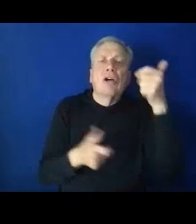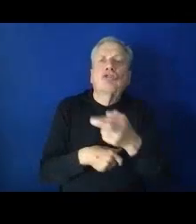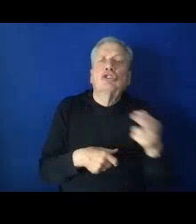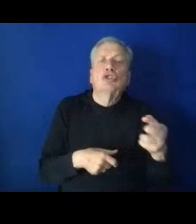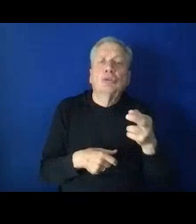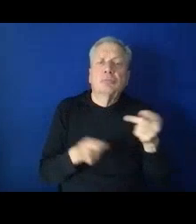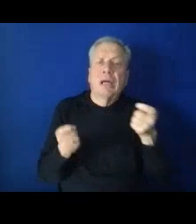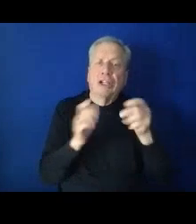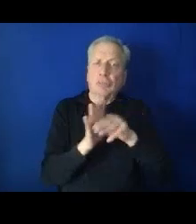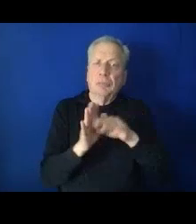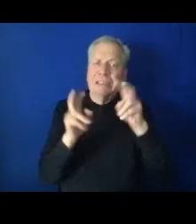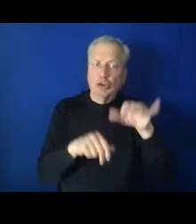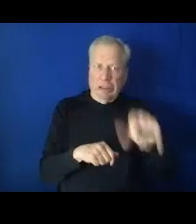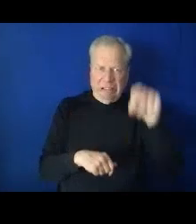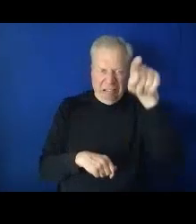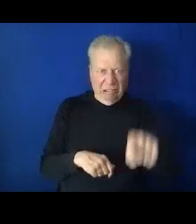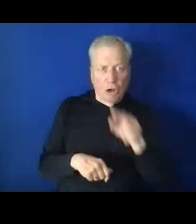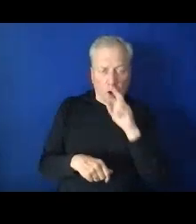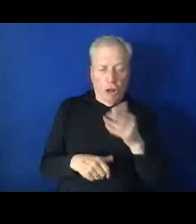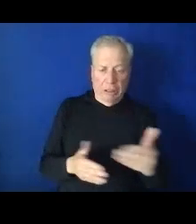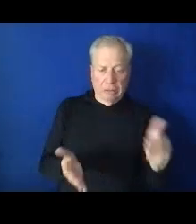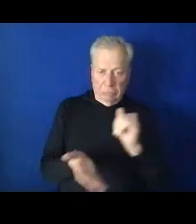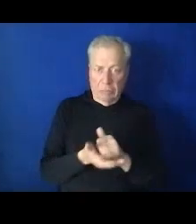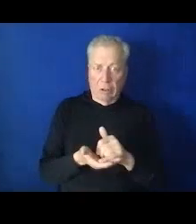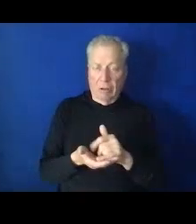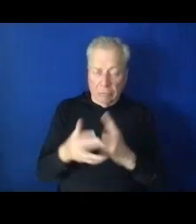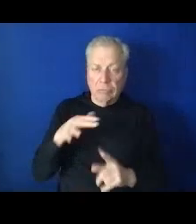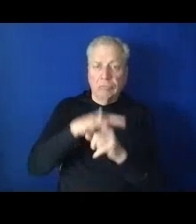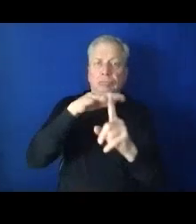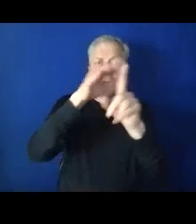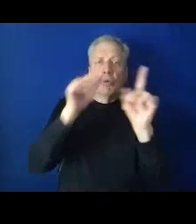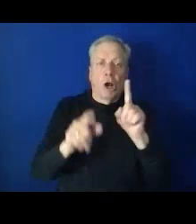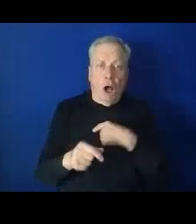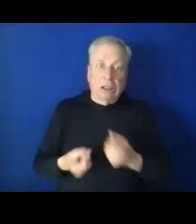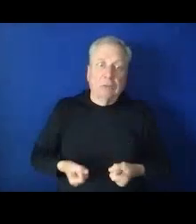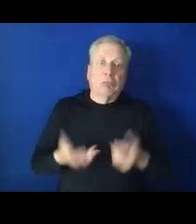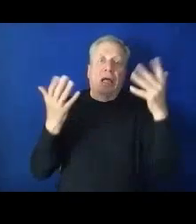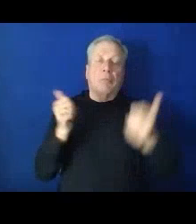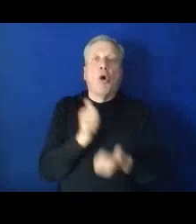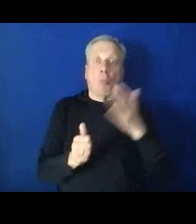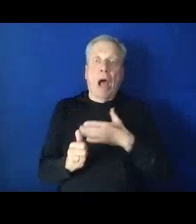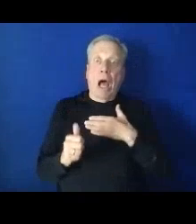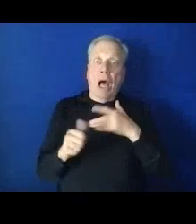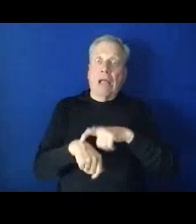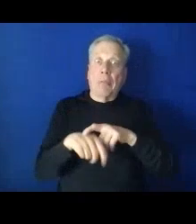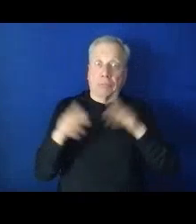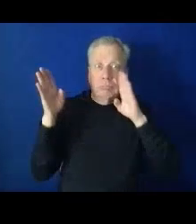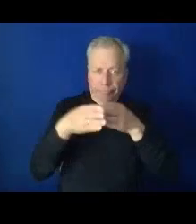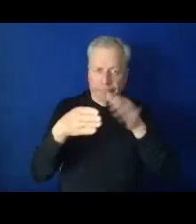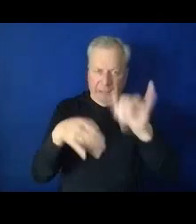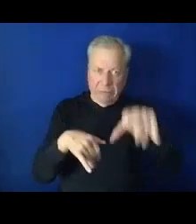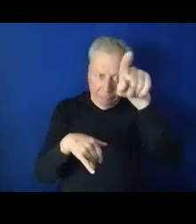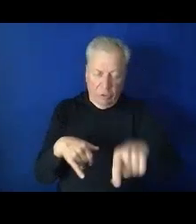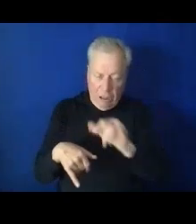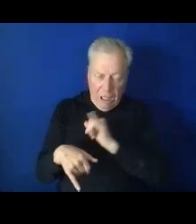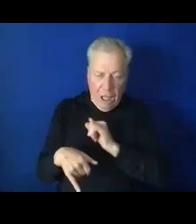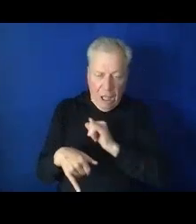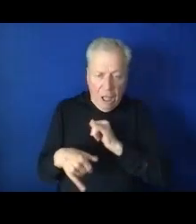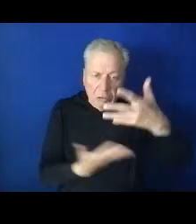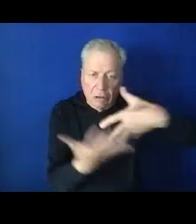again, these are things that float up. This is where I spend the majority of my time. And I